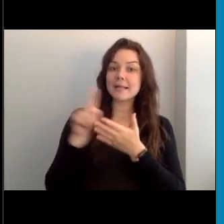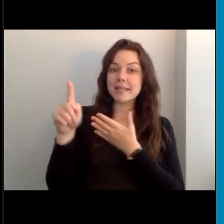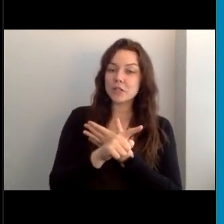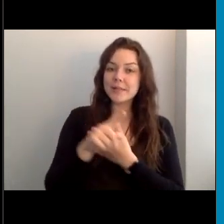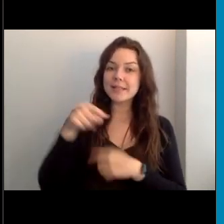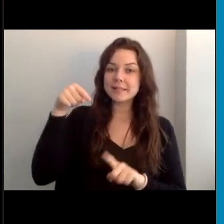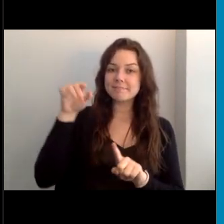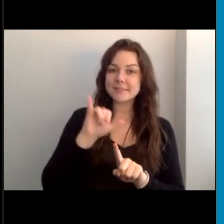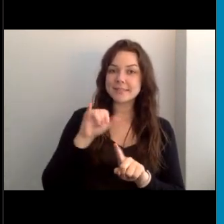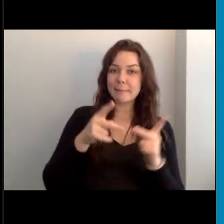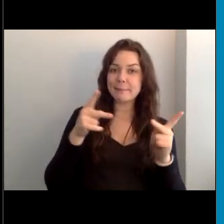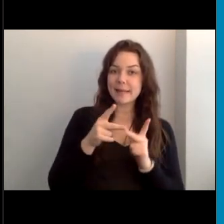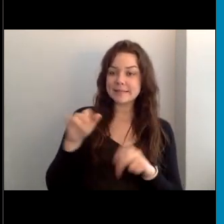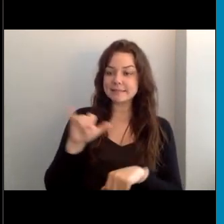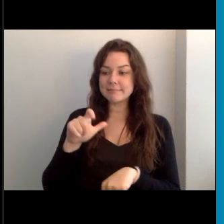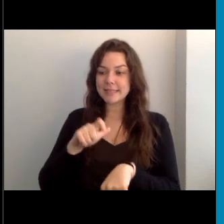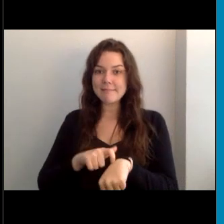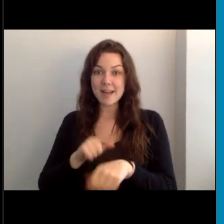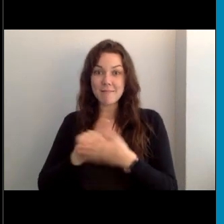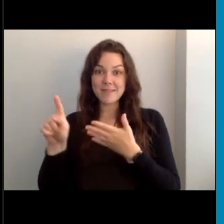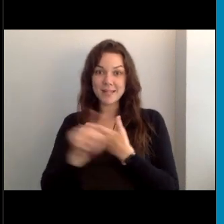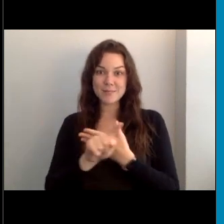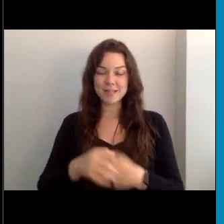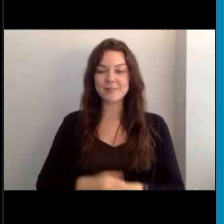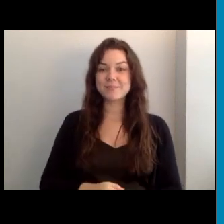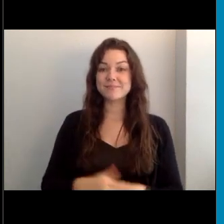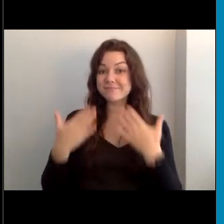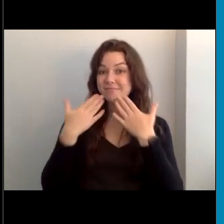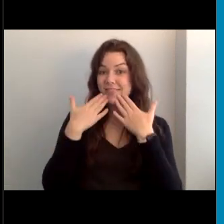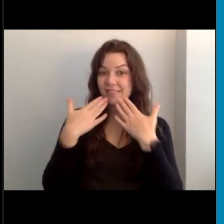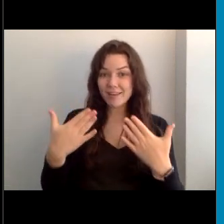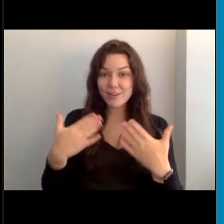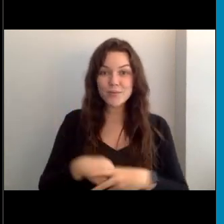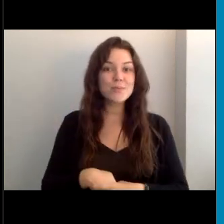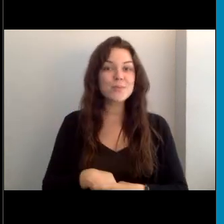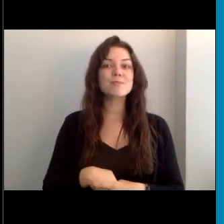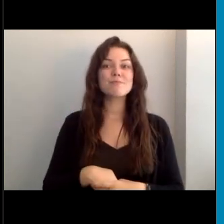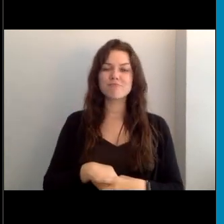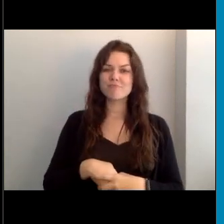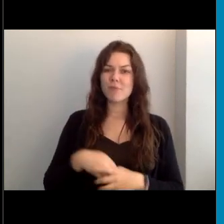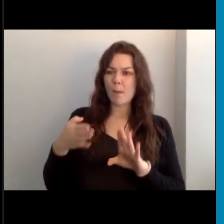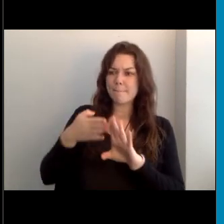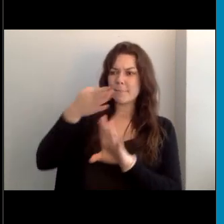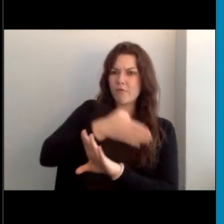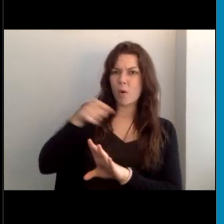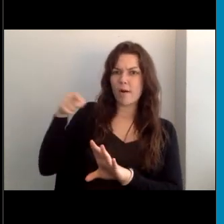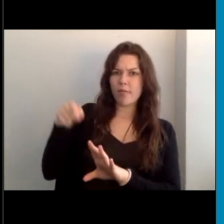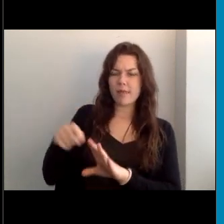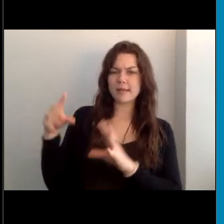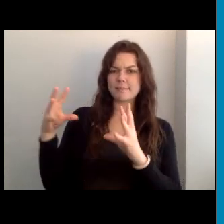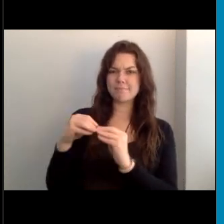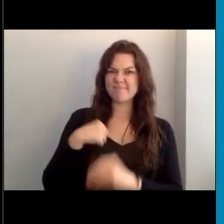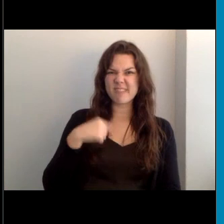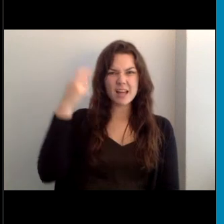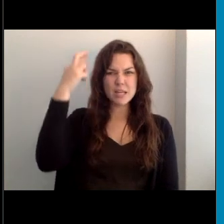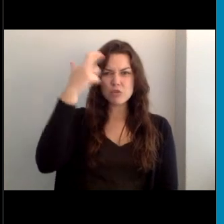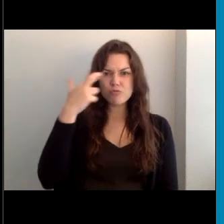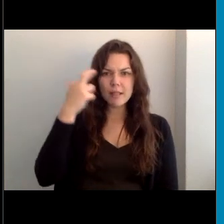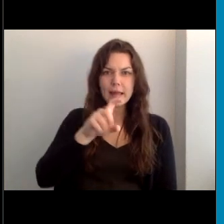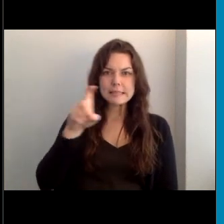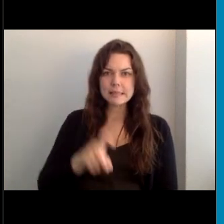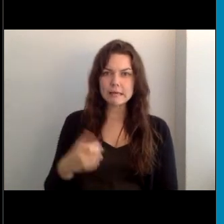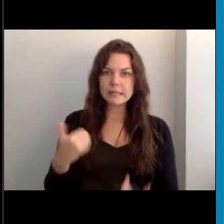about buoys next week. But thank you. I have to say, going into this, I didn't realize that Texas had coral reefs. So I